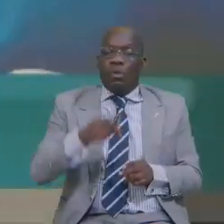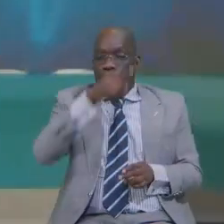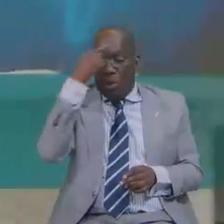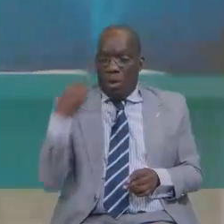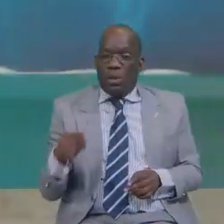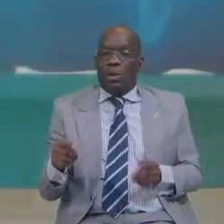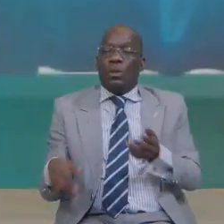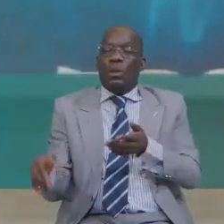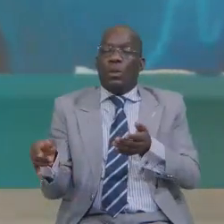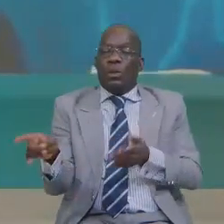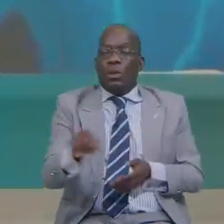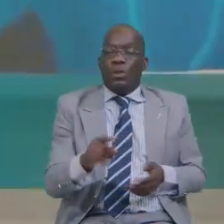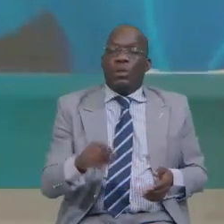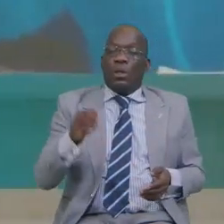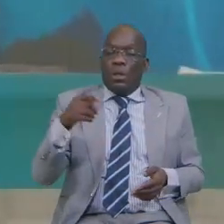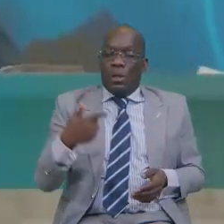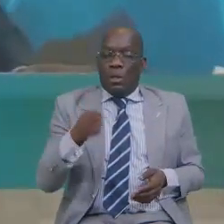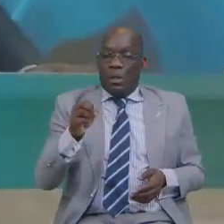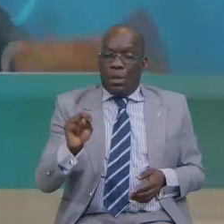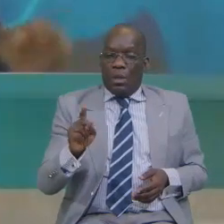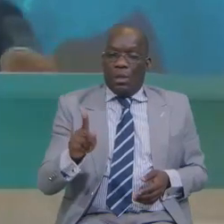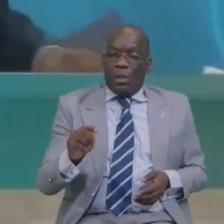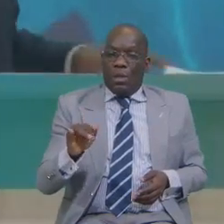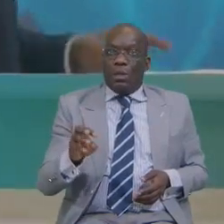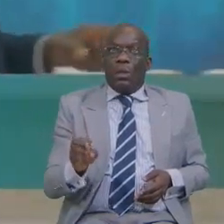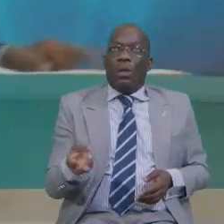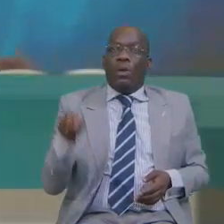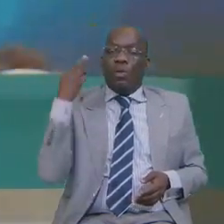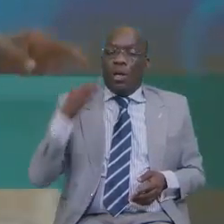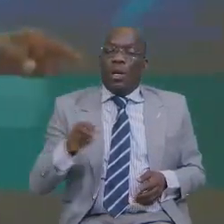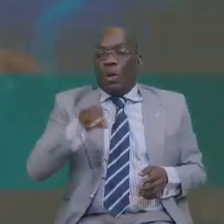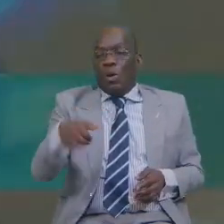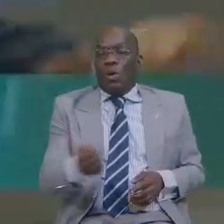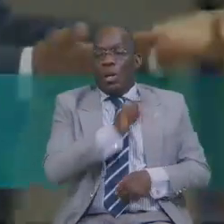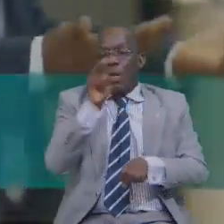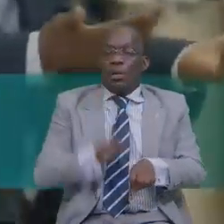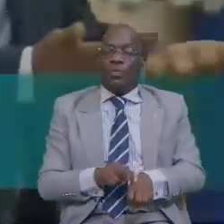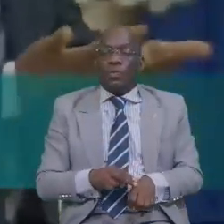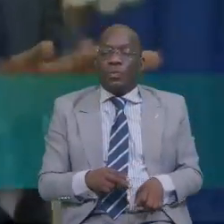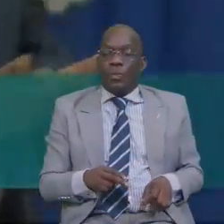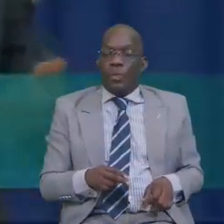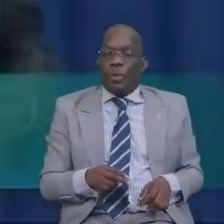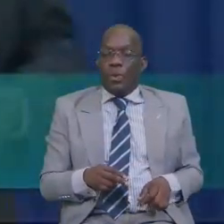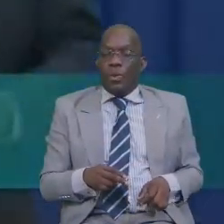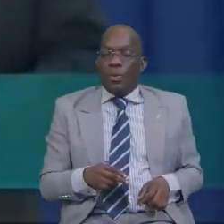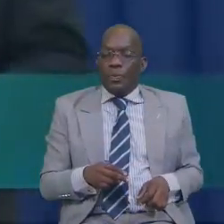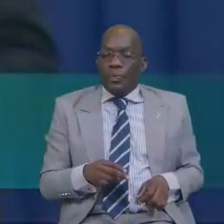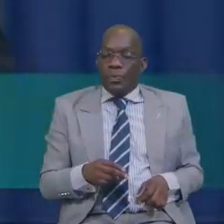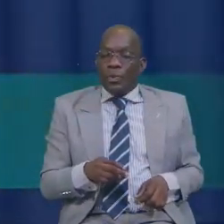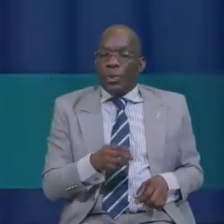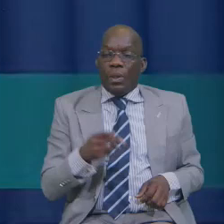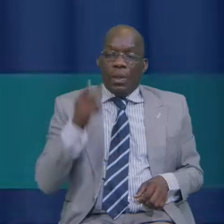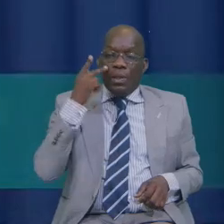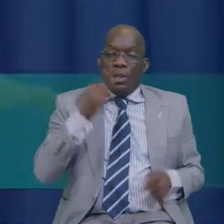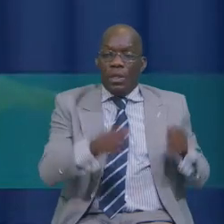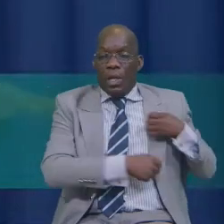other nations, and that they will trust his name, he will save them. Look at the centurion. The